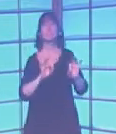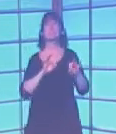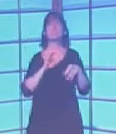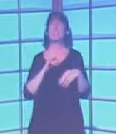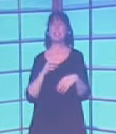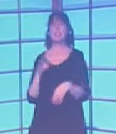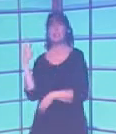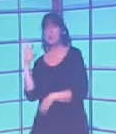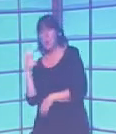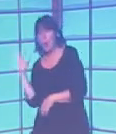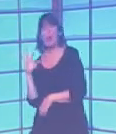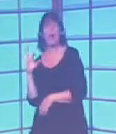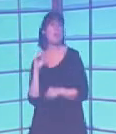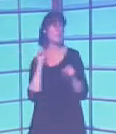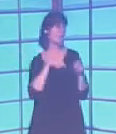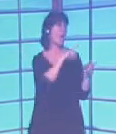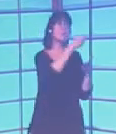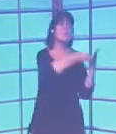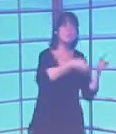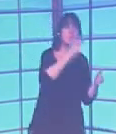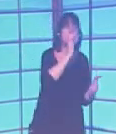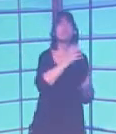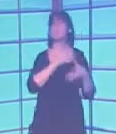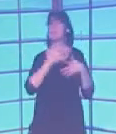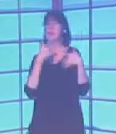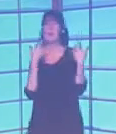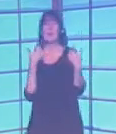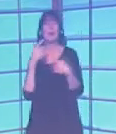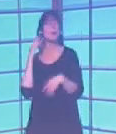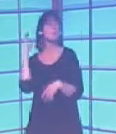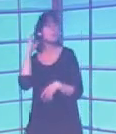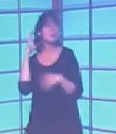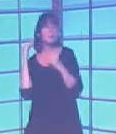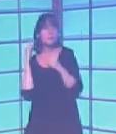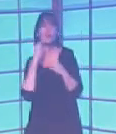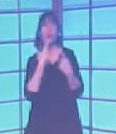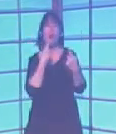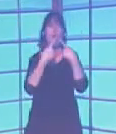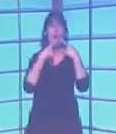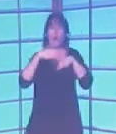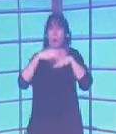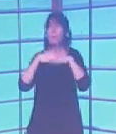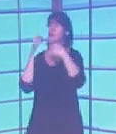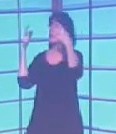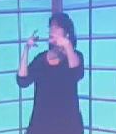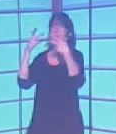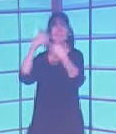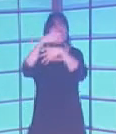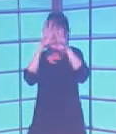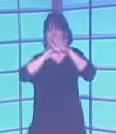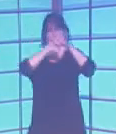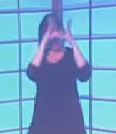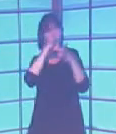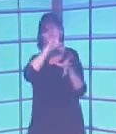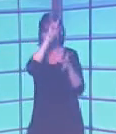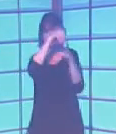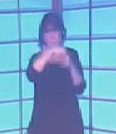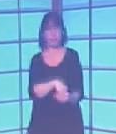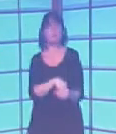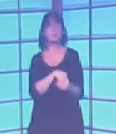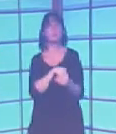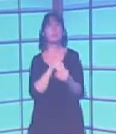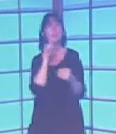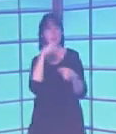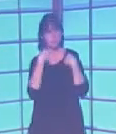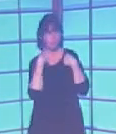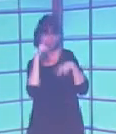as toilets and refreshments, and audio descriptive commentary. Our access audits are undertaken by trained access auditors with specific